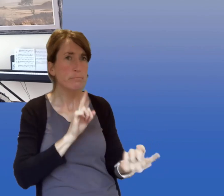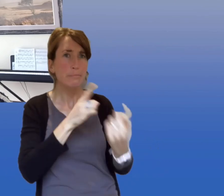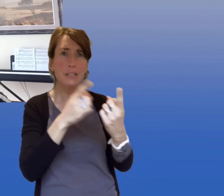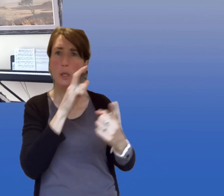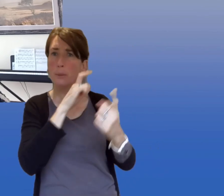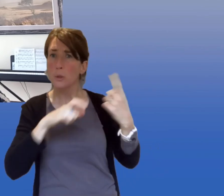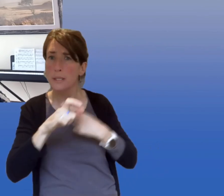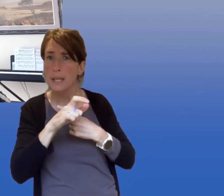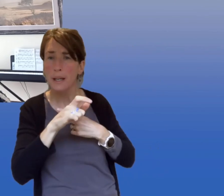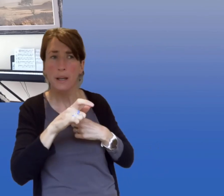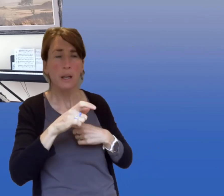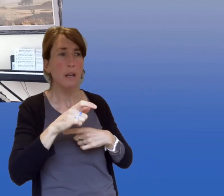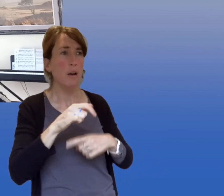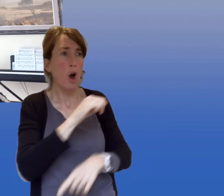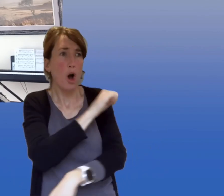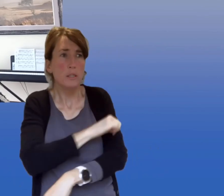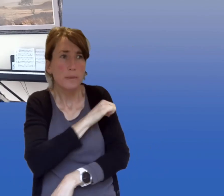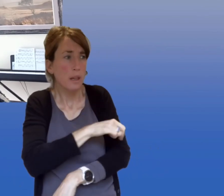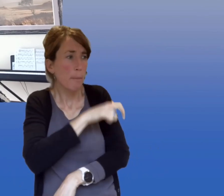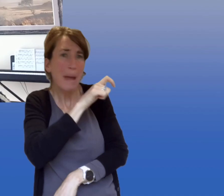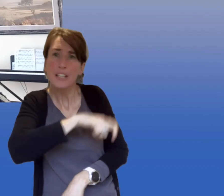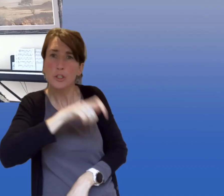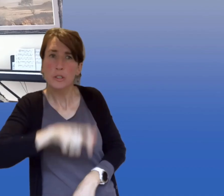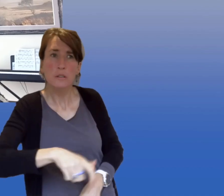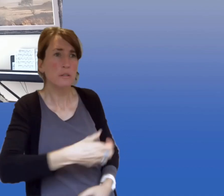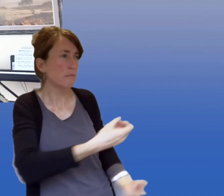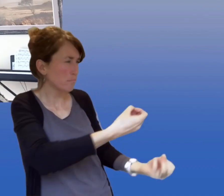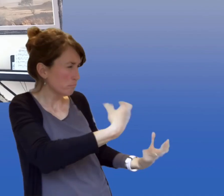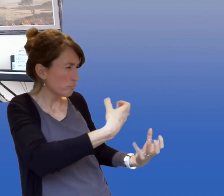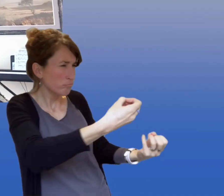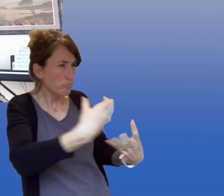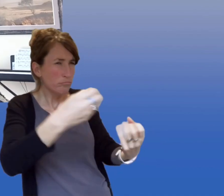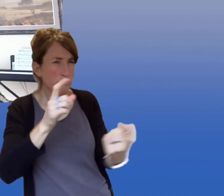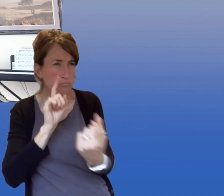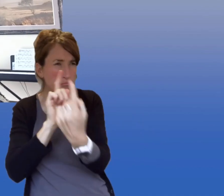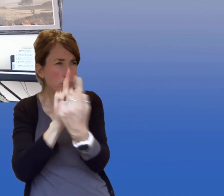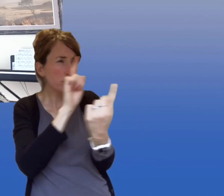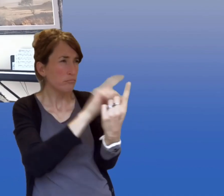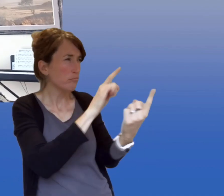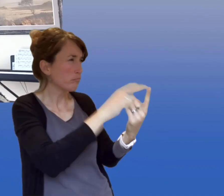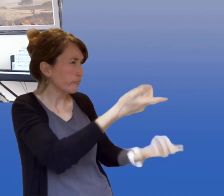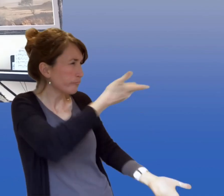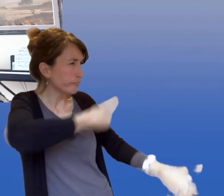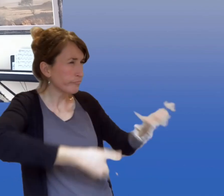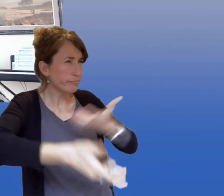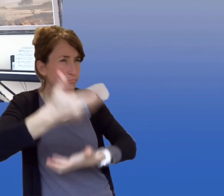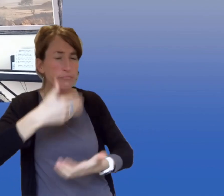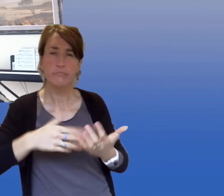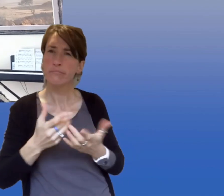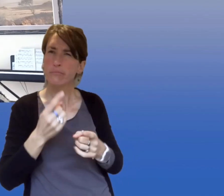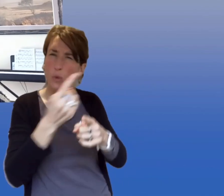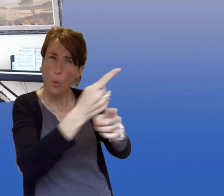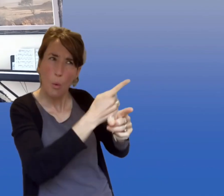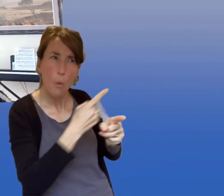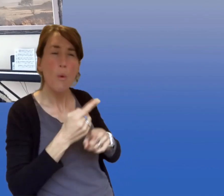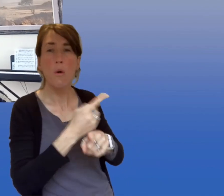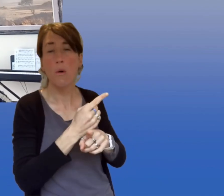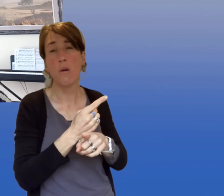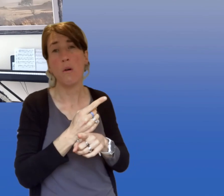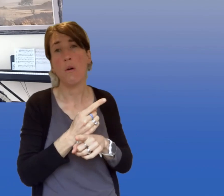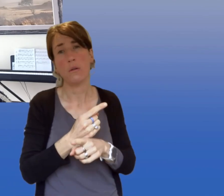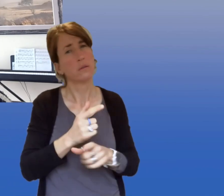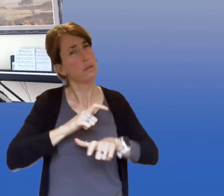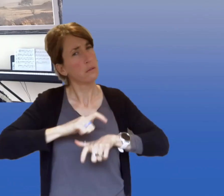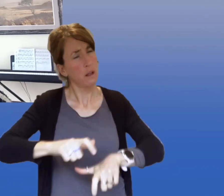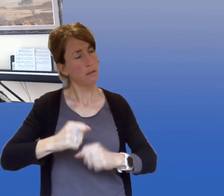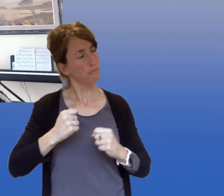to communities, hearing from patients. And that's really, really valuable and rich intelligence. And Fiona's report really